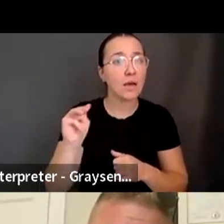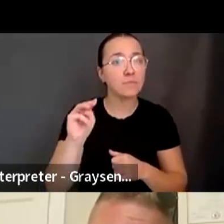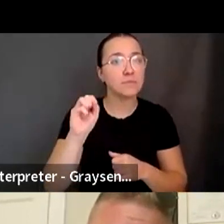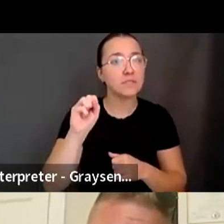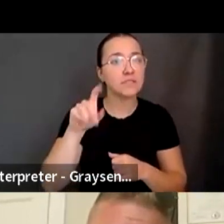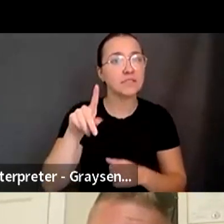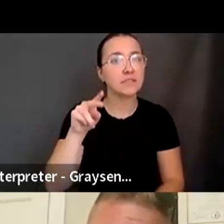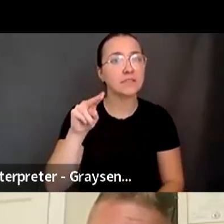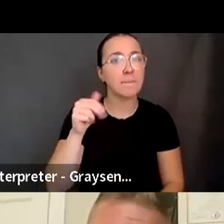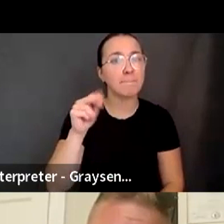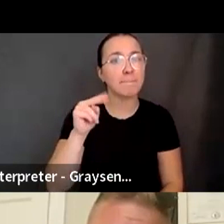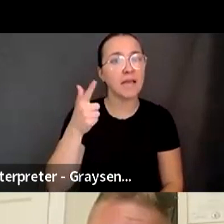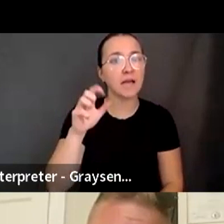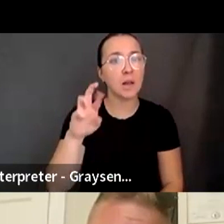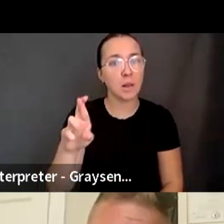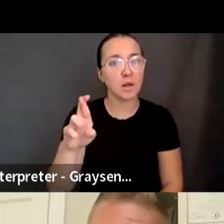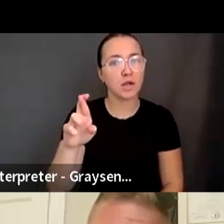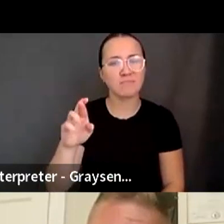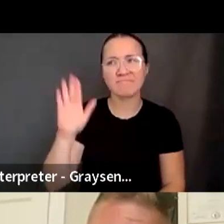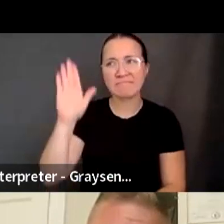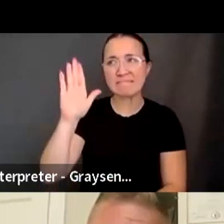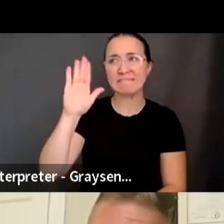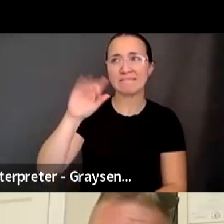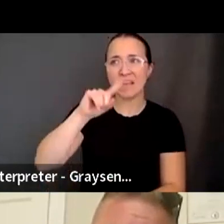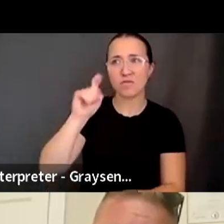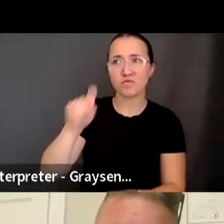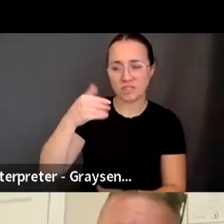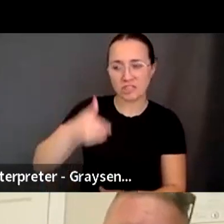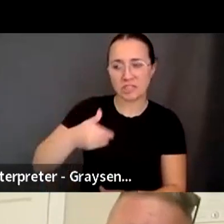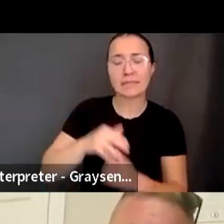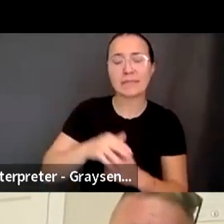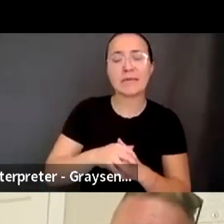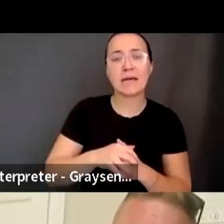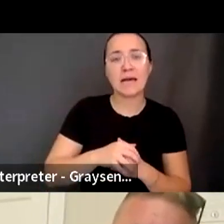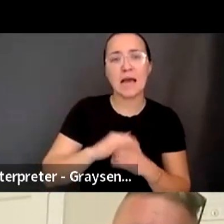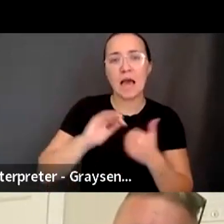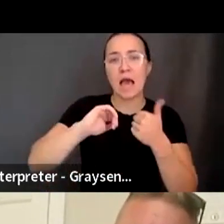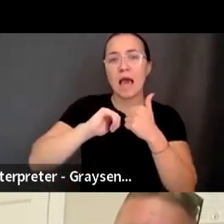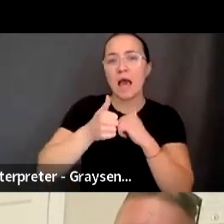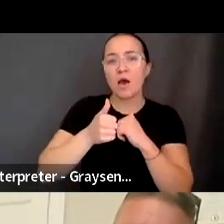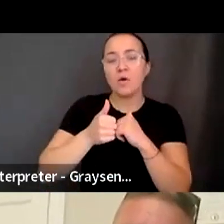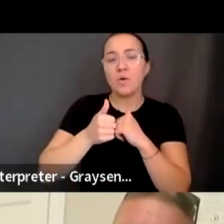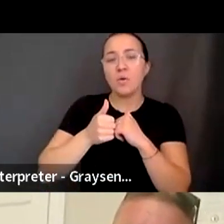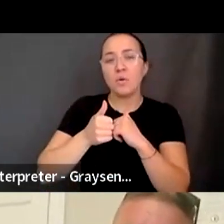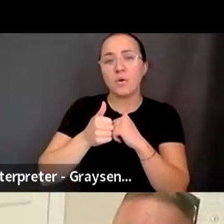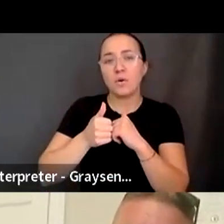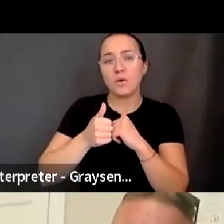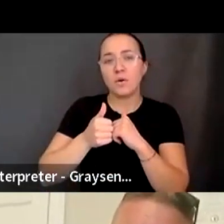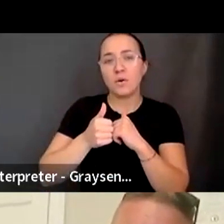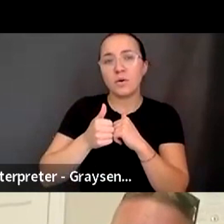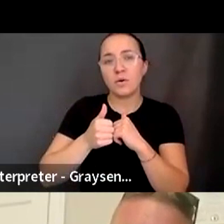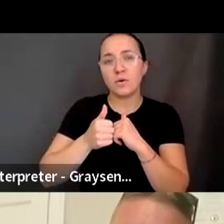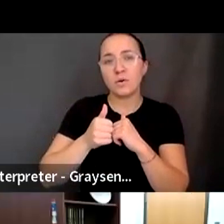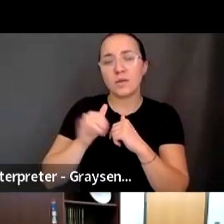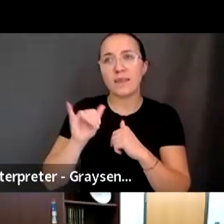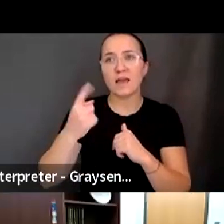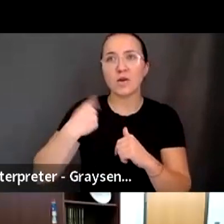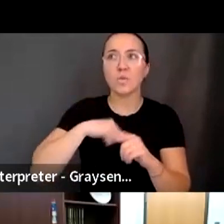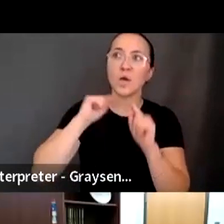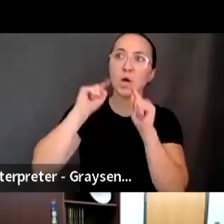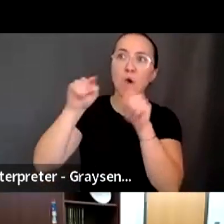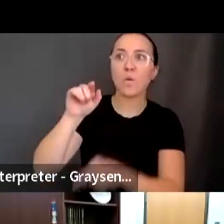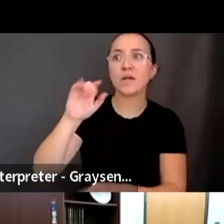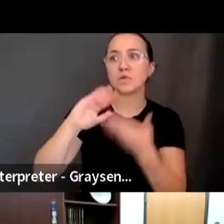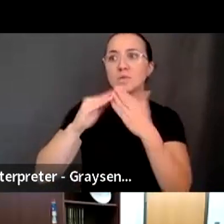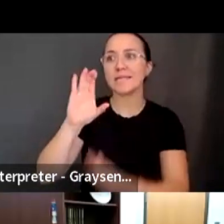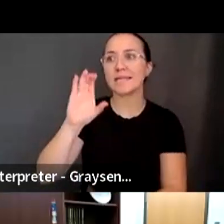Spangler? I just had a question. This is Spangler. How are, like, are we going to a city council meeting